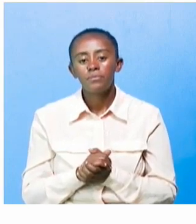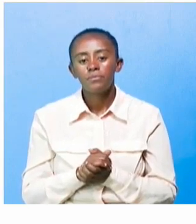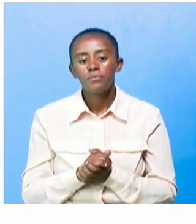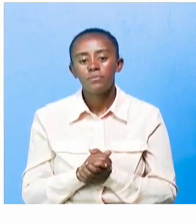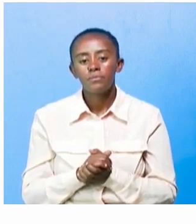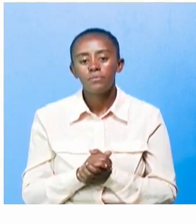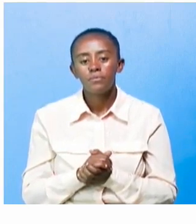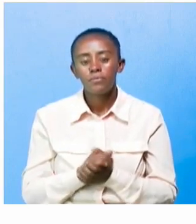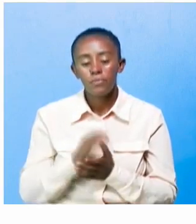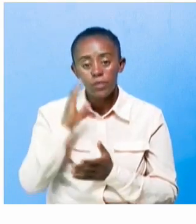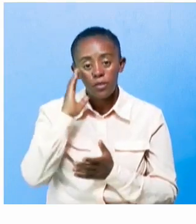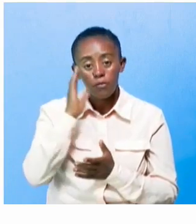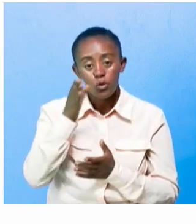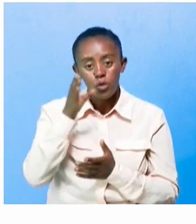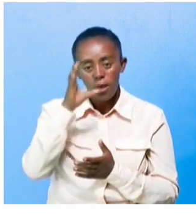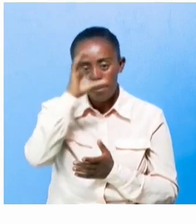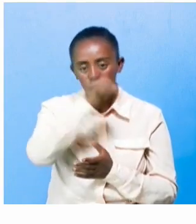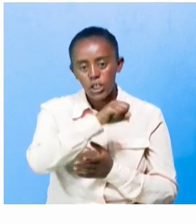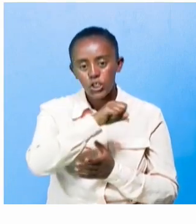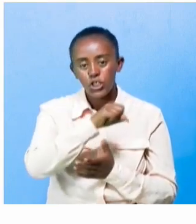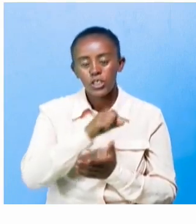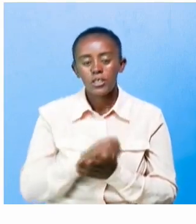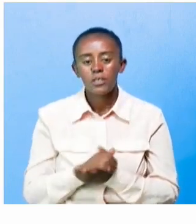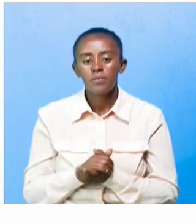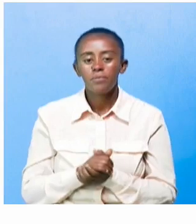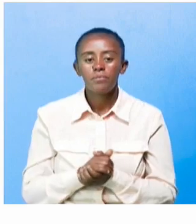Future predictions.